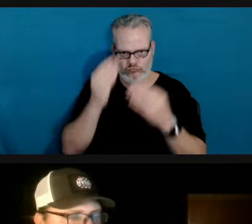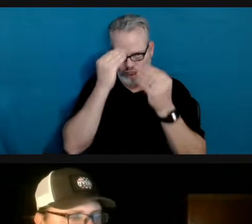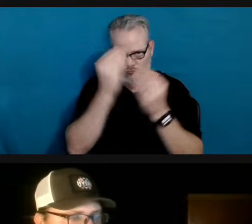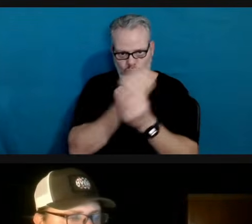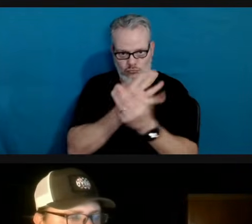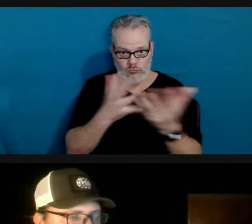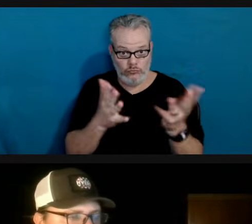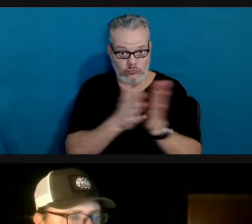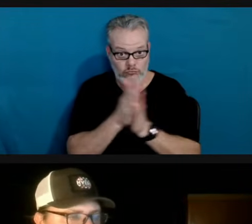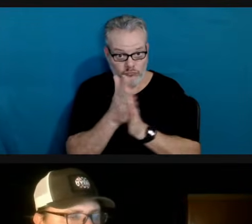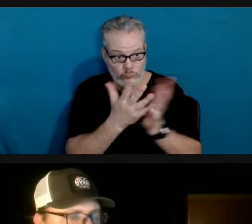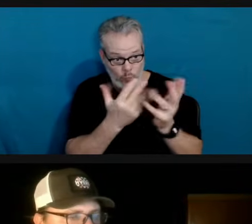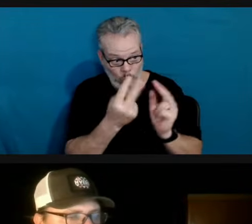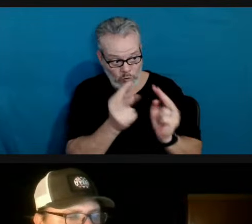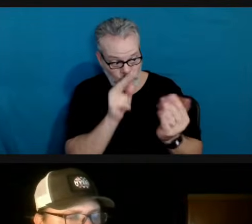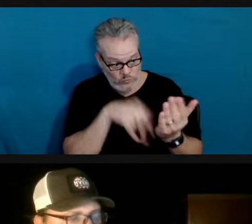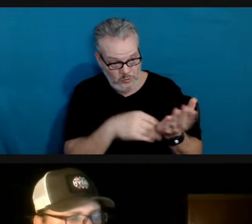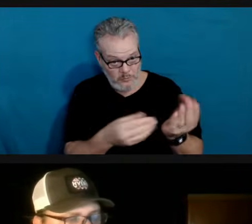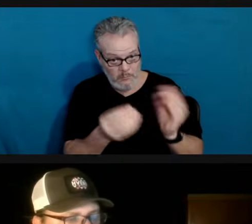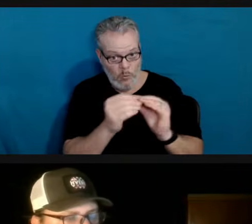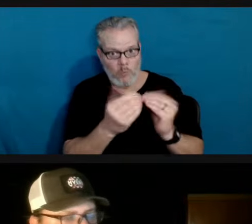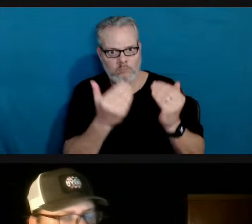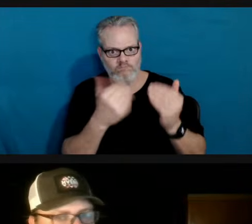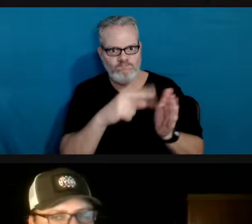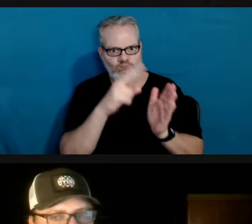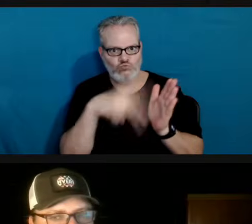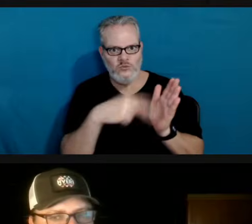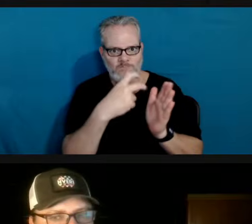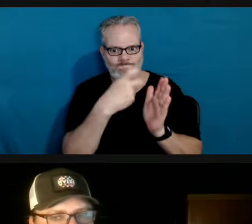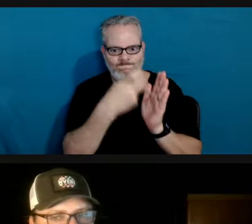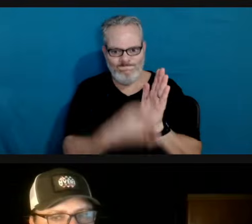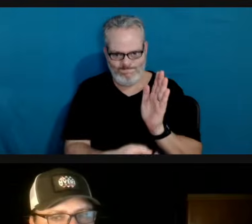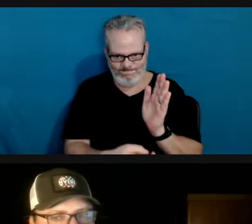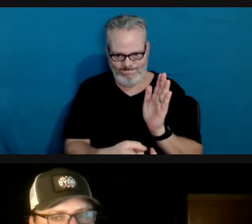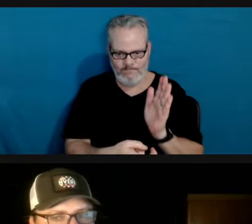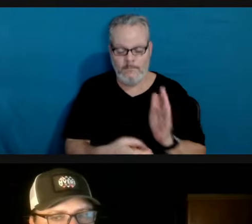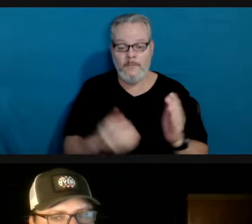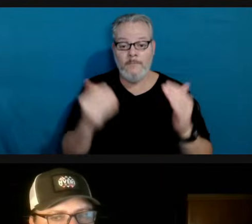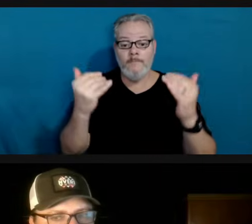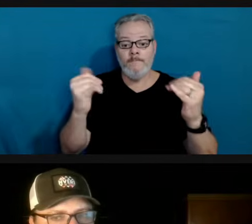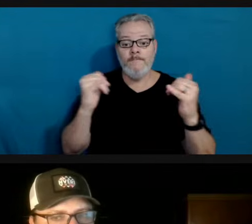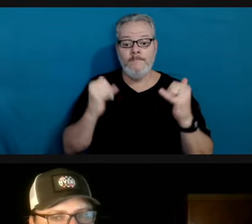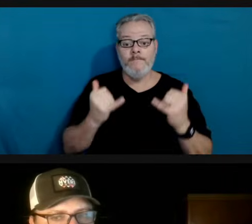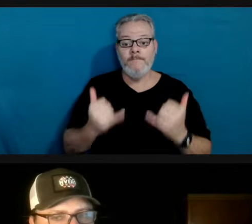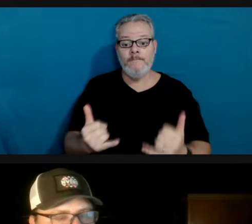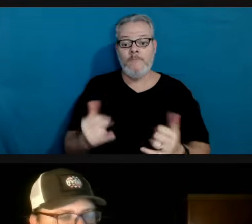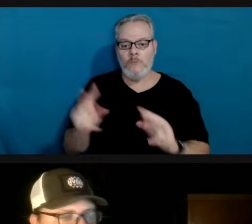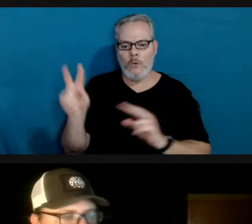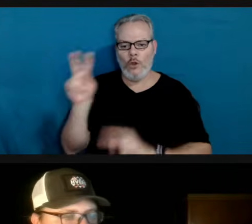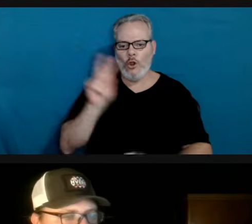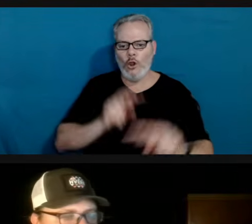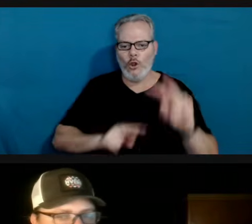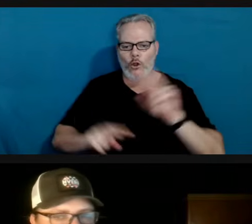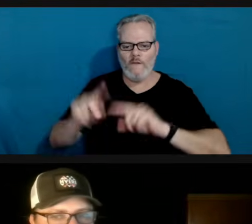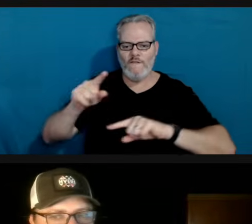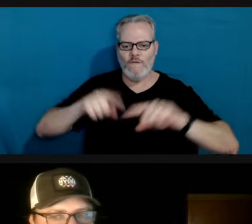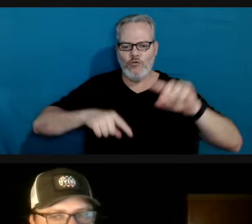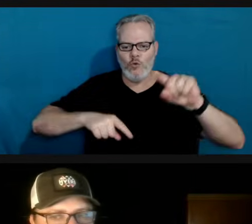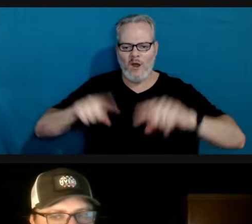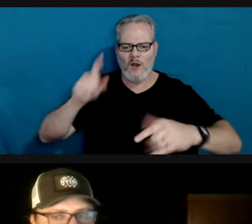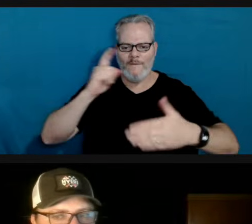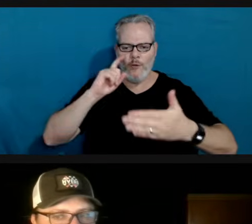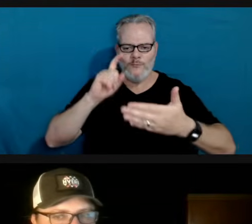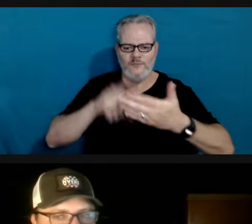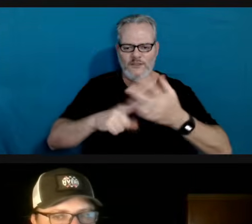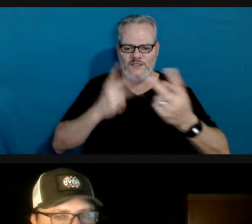that here further. So that's Volcano Watch this week, and now we'll turn to the visual observations, which